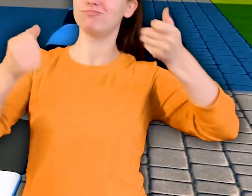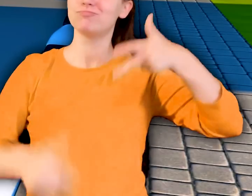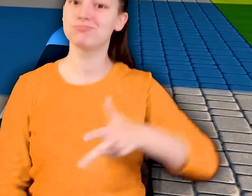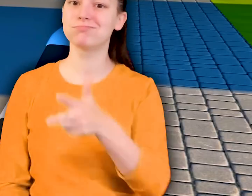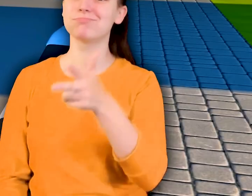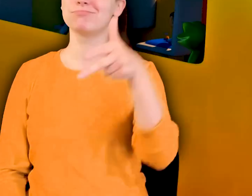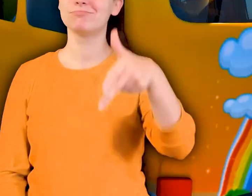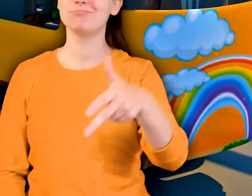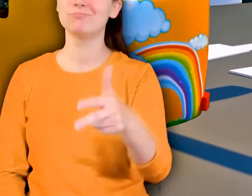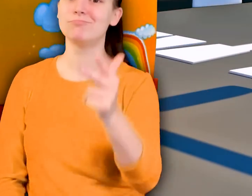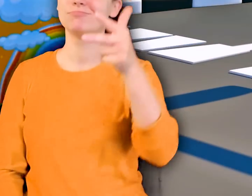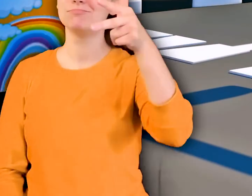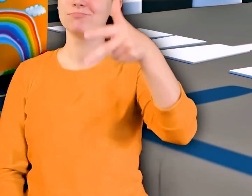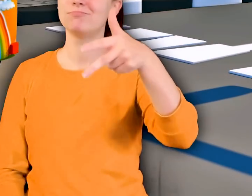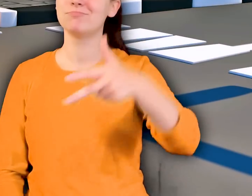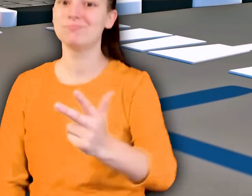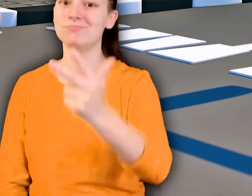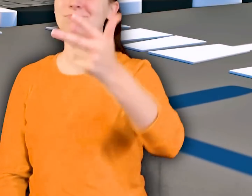through the town